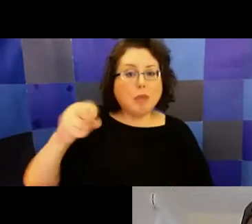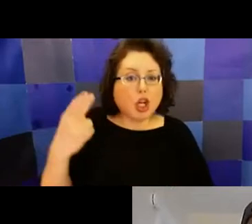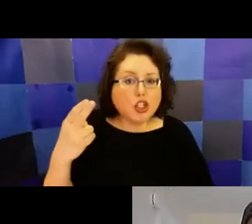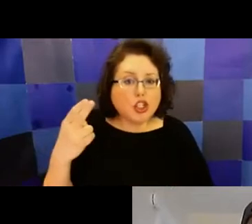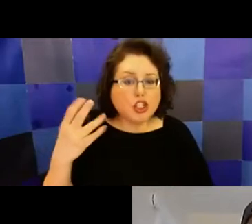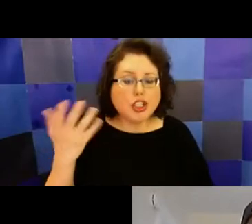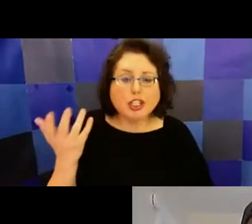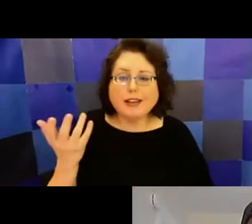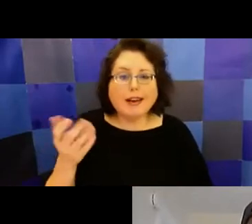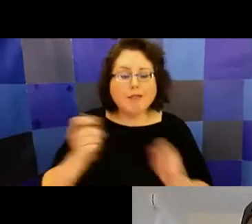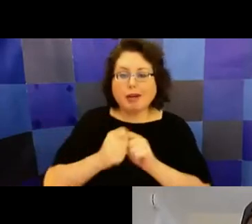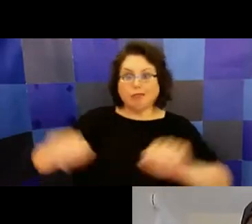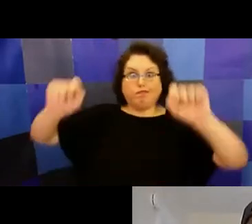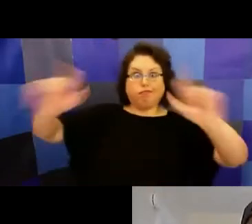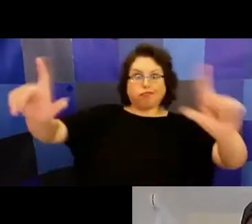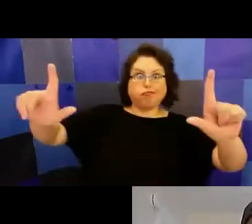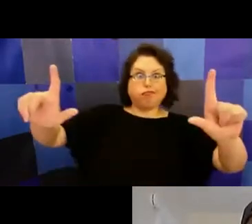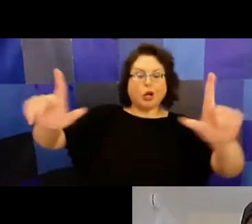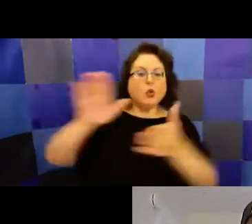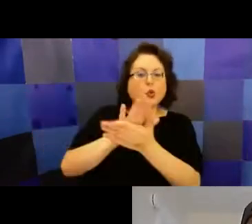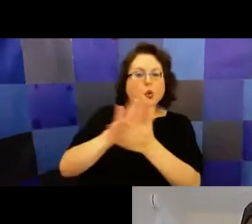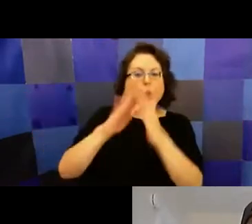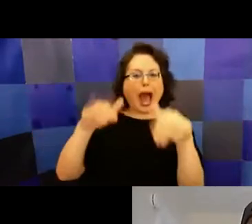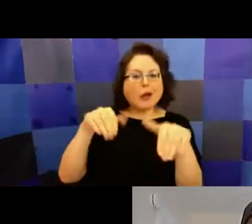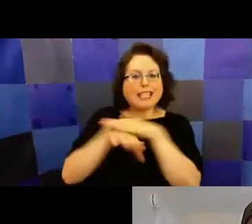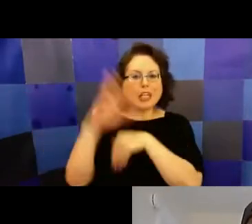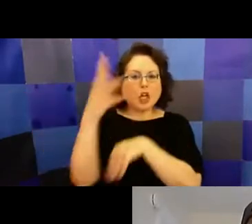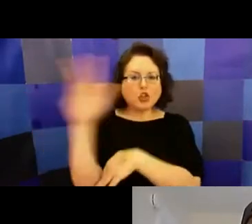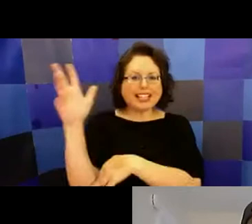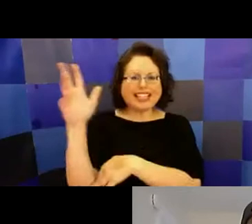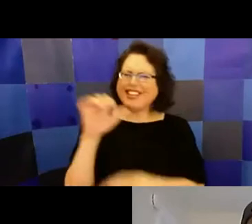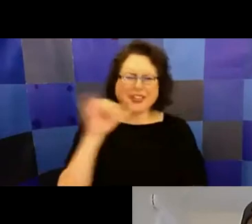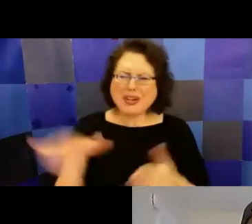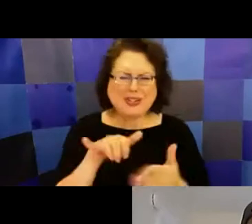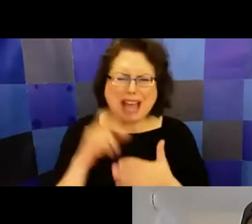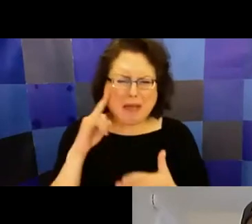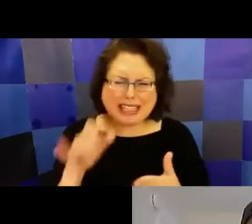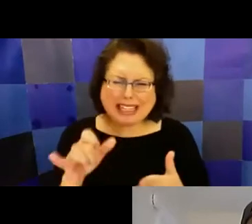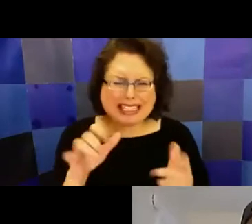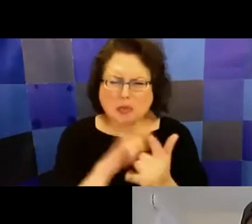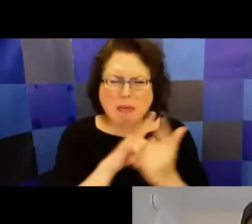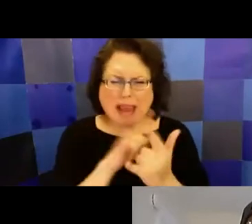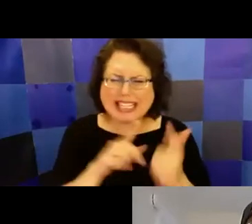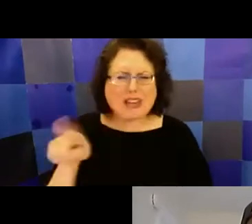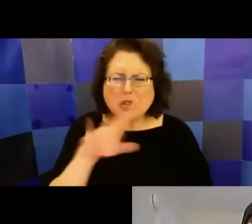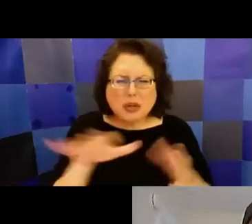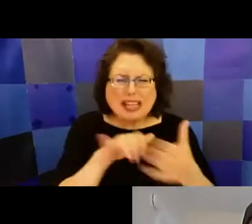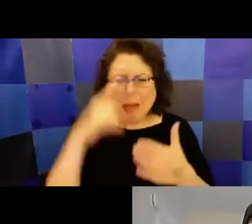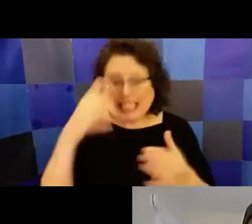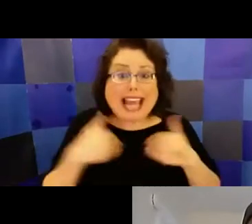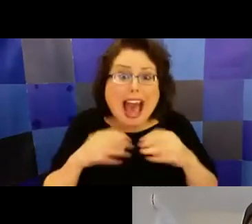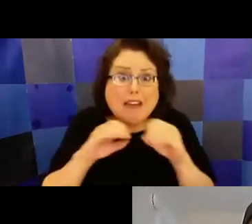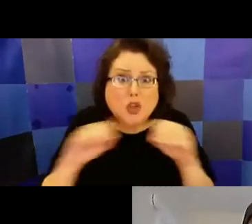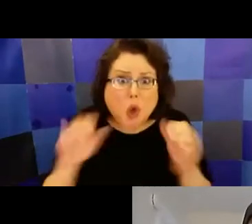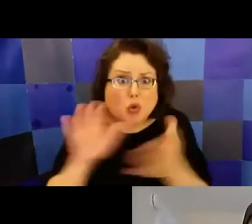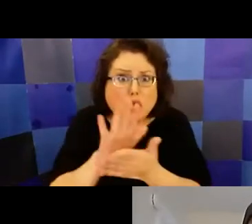hanging a blackboard on a tree because it's romantic. They're doing it because the Portuguese are bombing them. They're doing it because they're